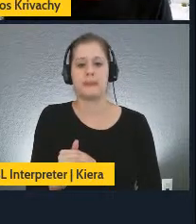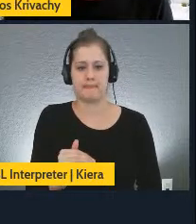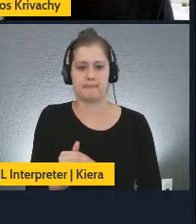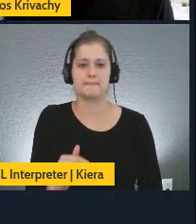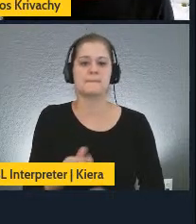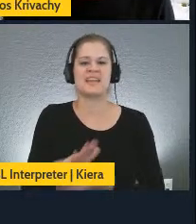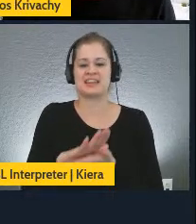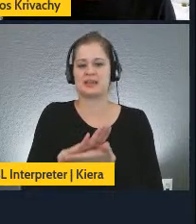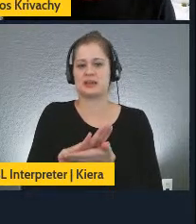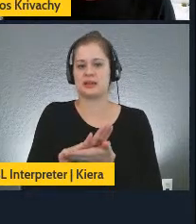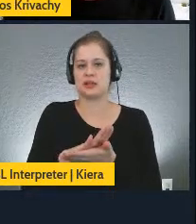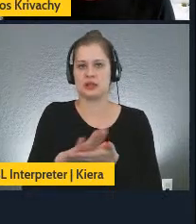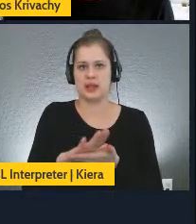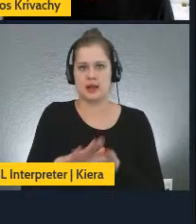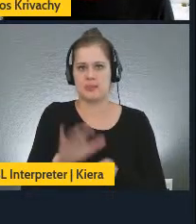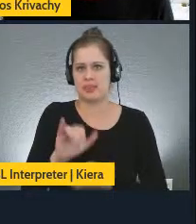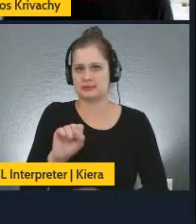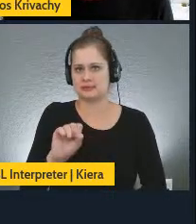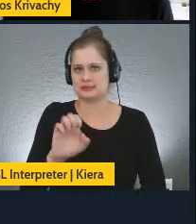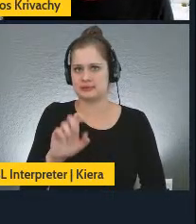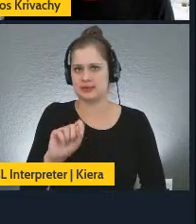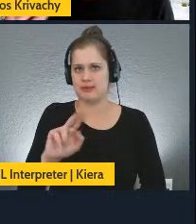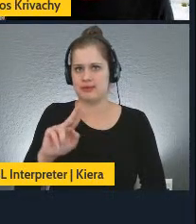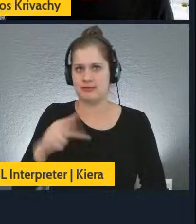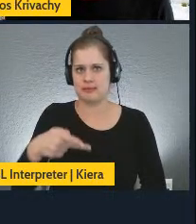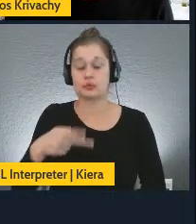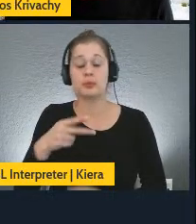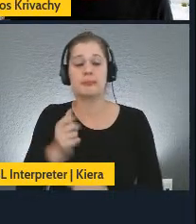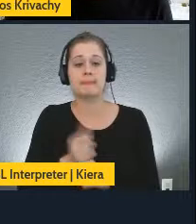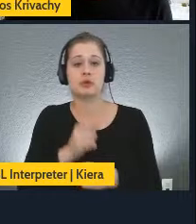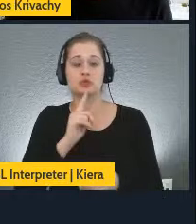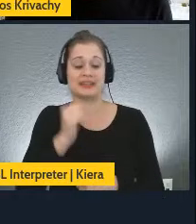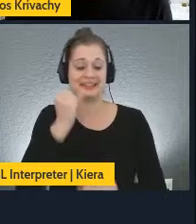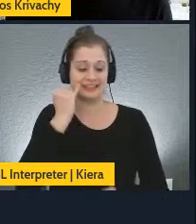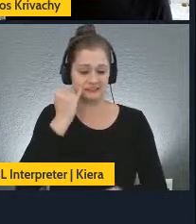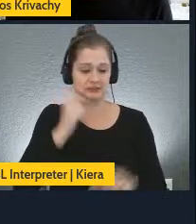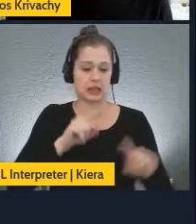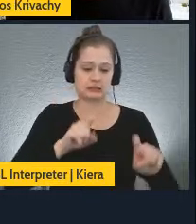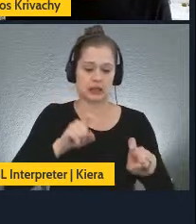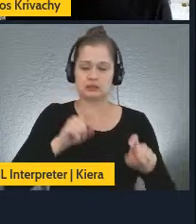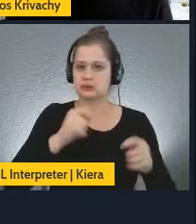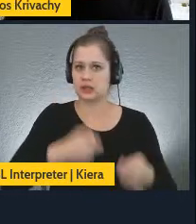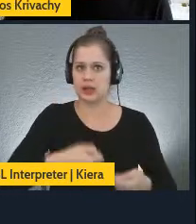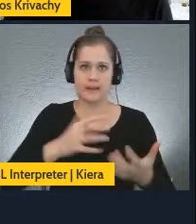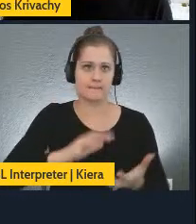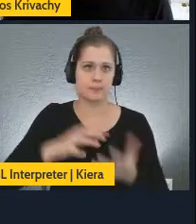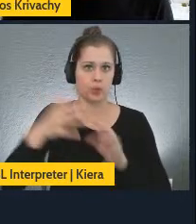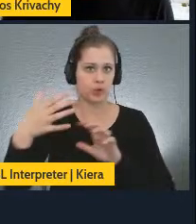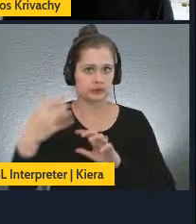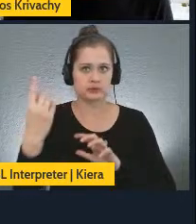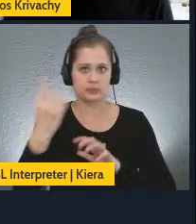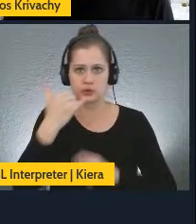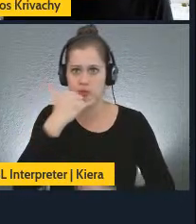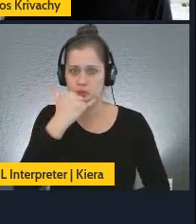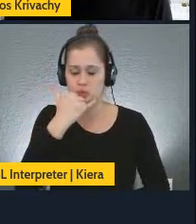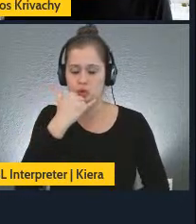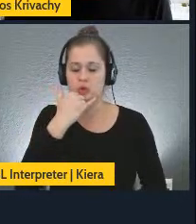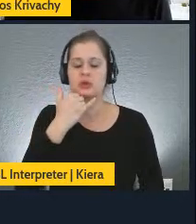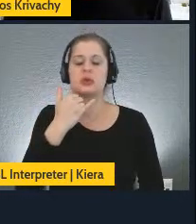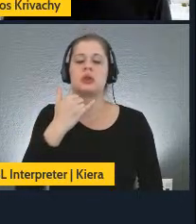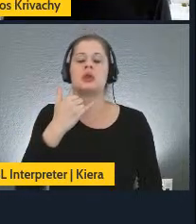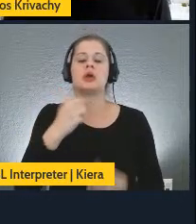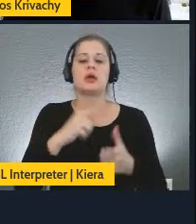that tenant. So this just makes sure that if the tests get aborted or something goes wrong, then